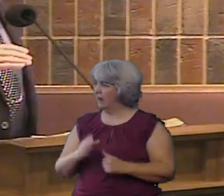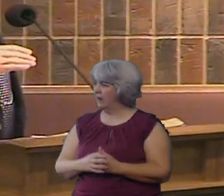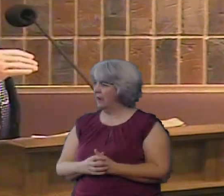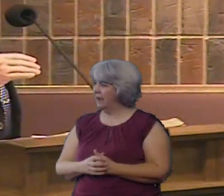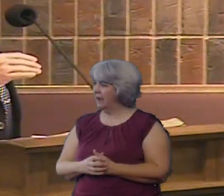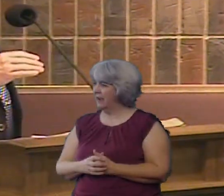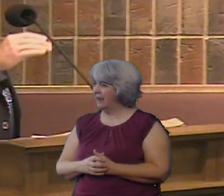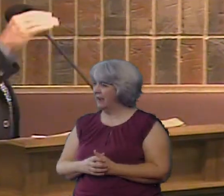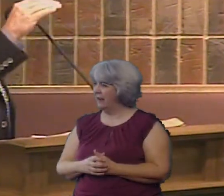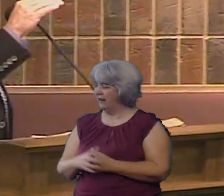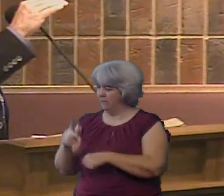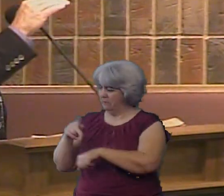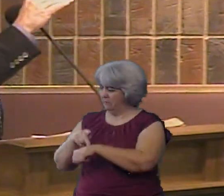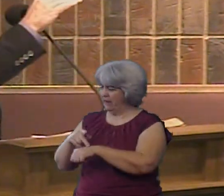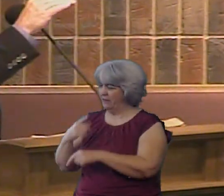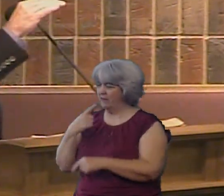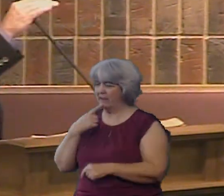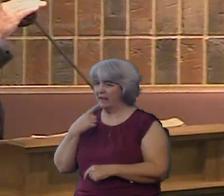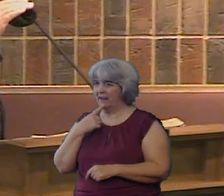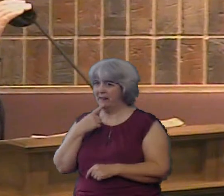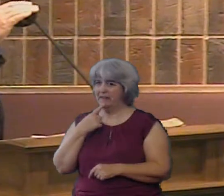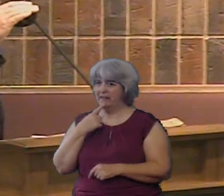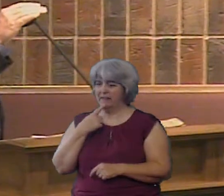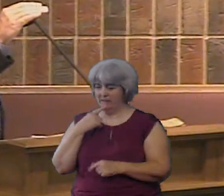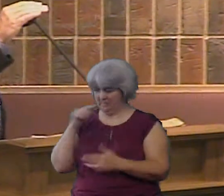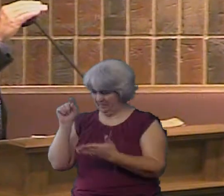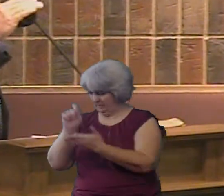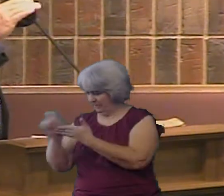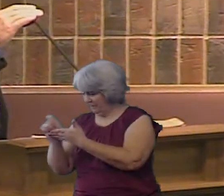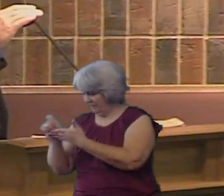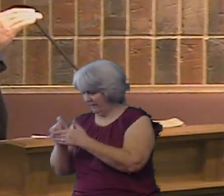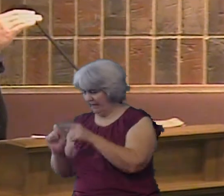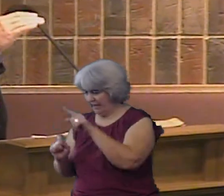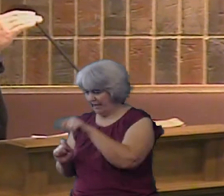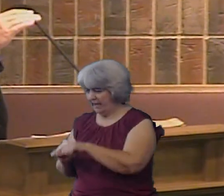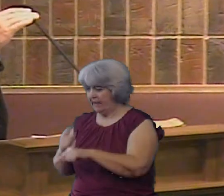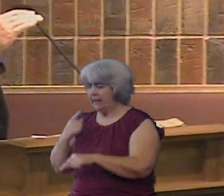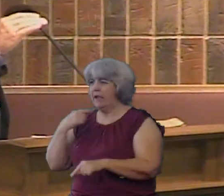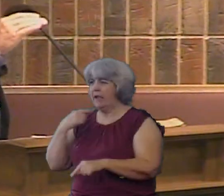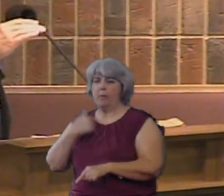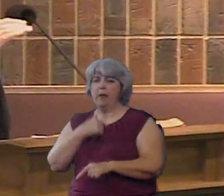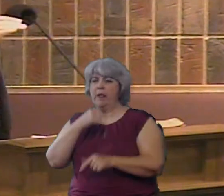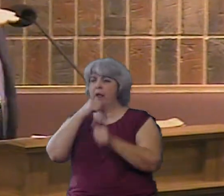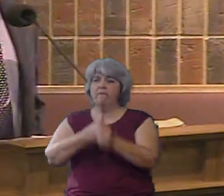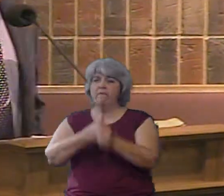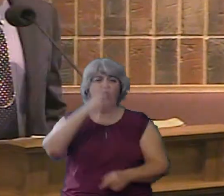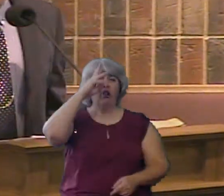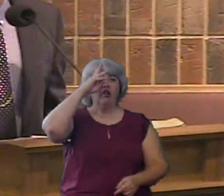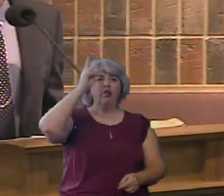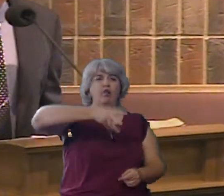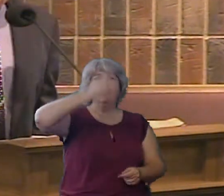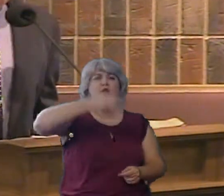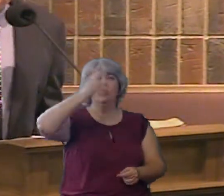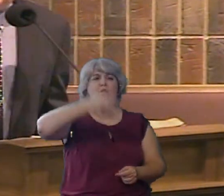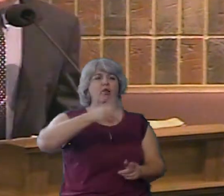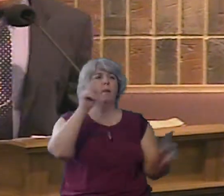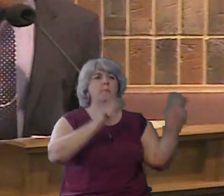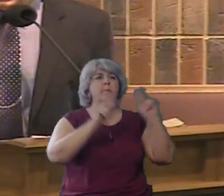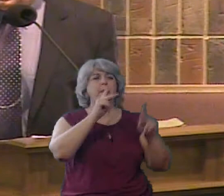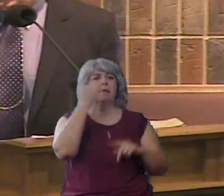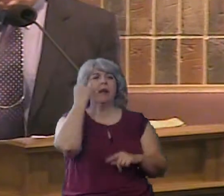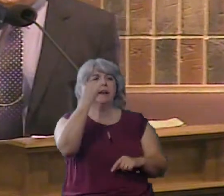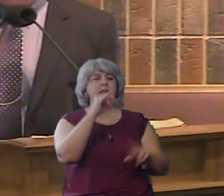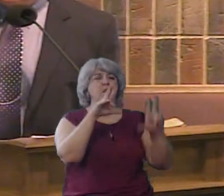who would say, "We have not followed things that were cunningly devised by men, but we are following things